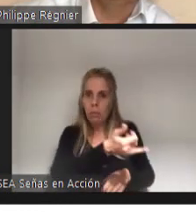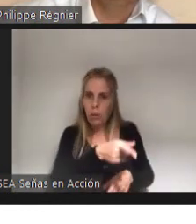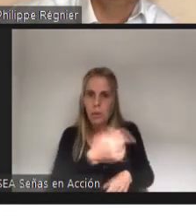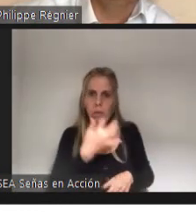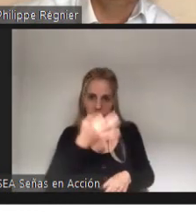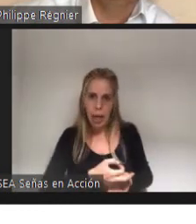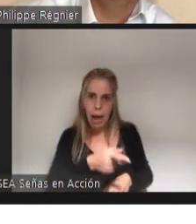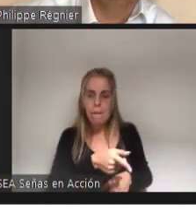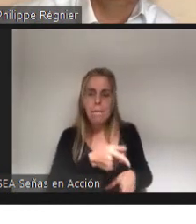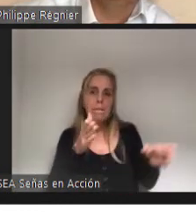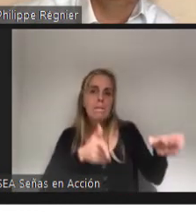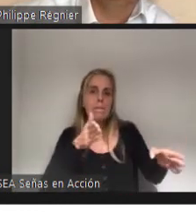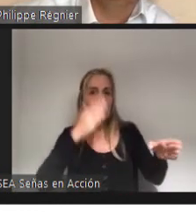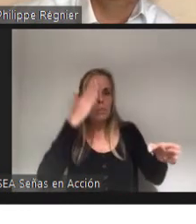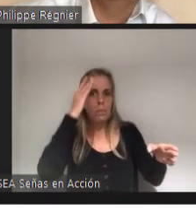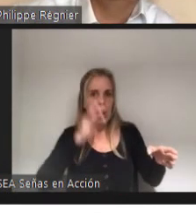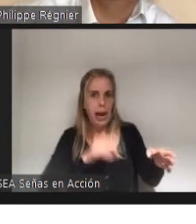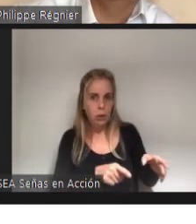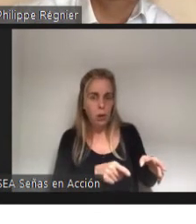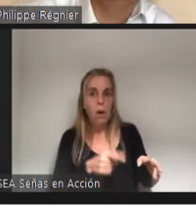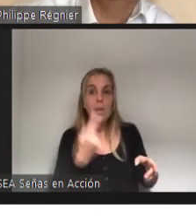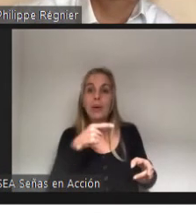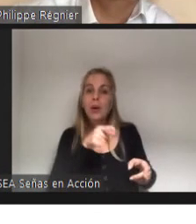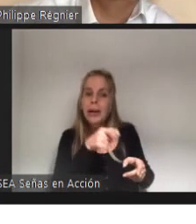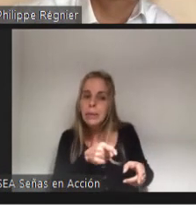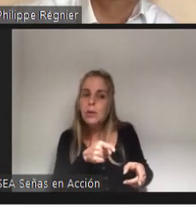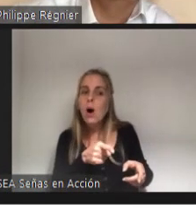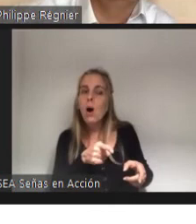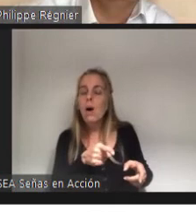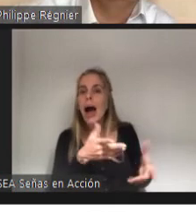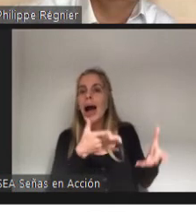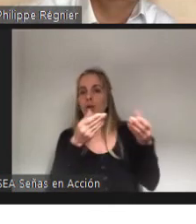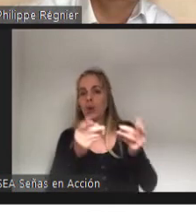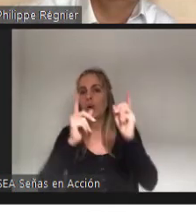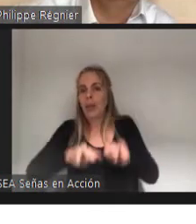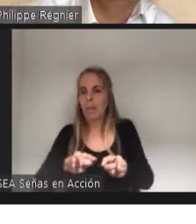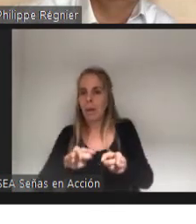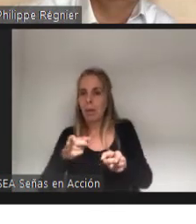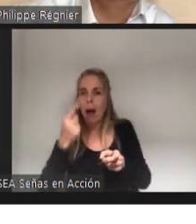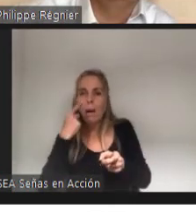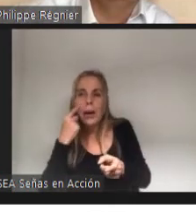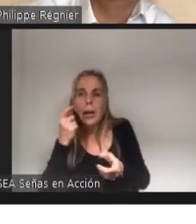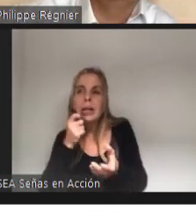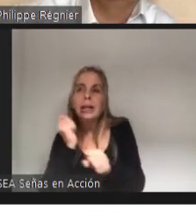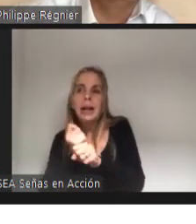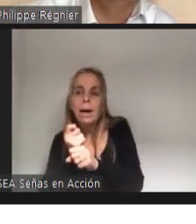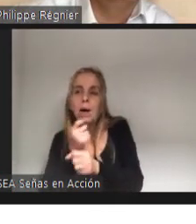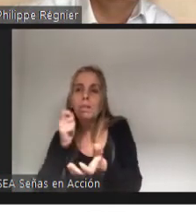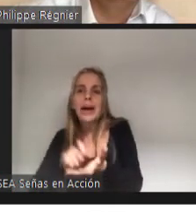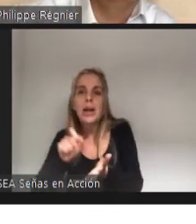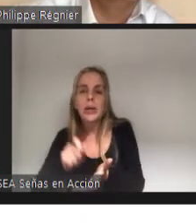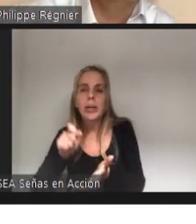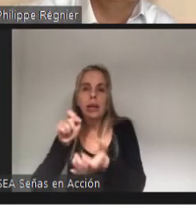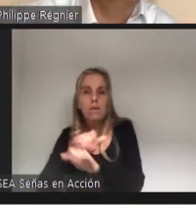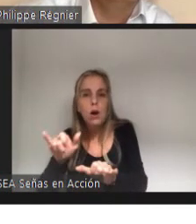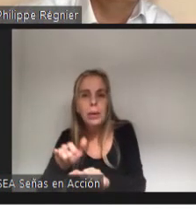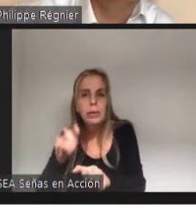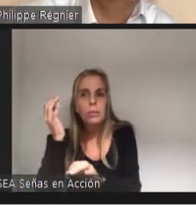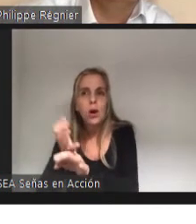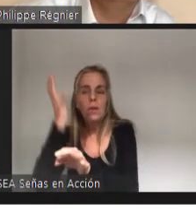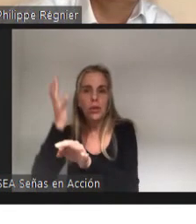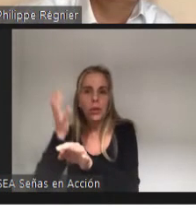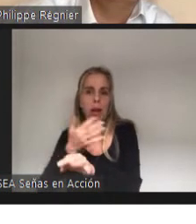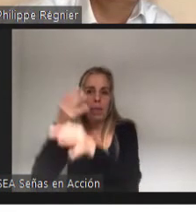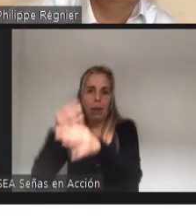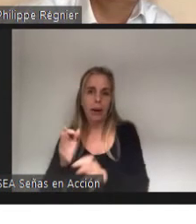reach out. Even though this existed, it served the purpose of reprofessionalizing, or maybe at